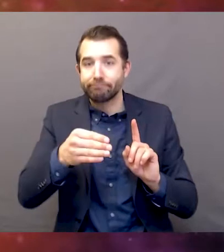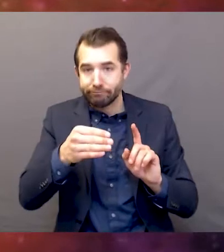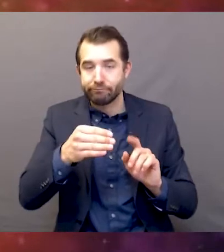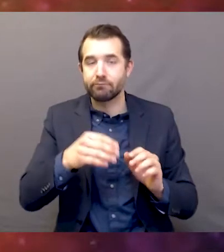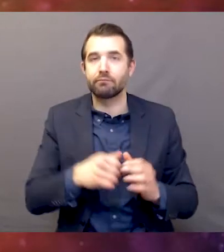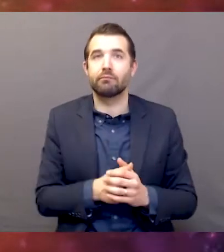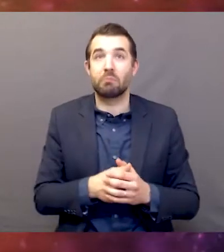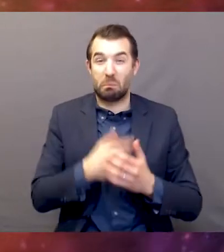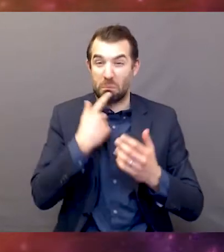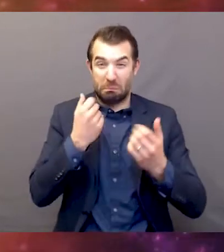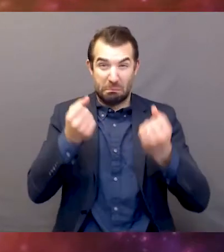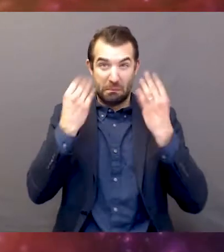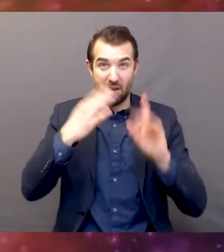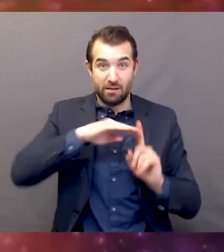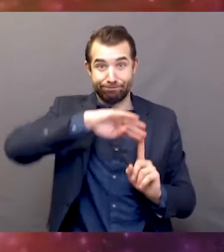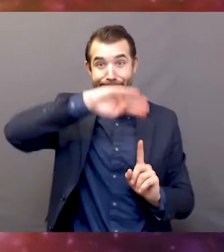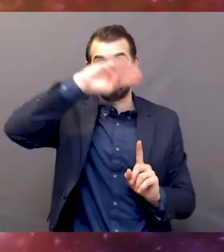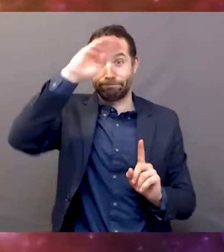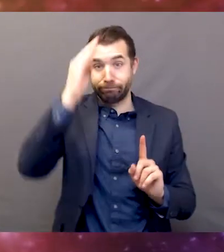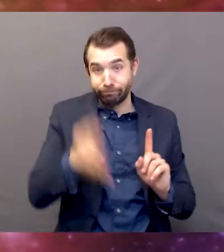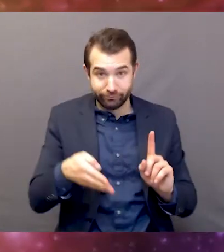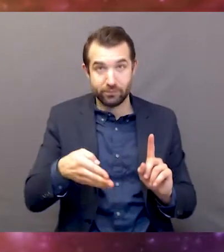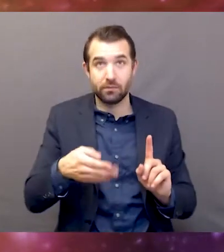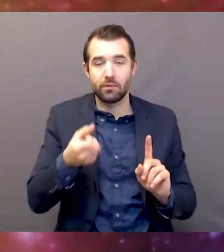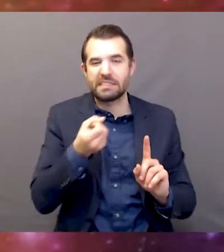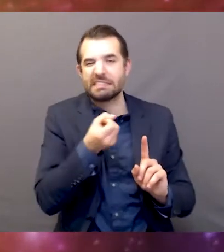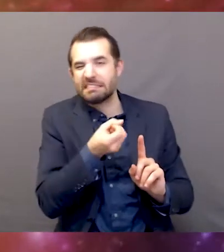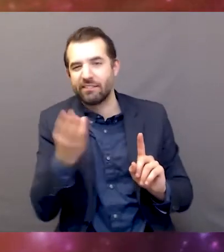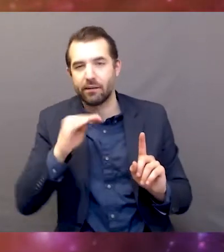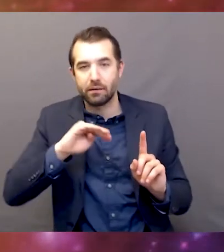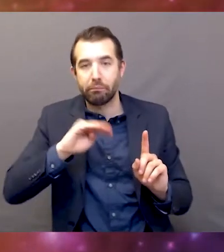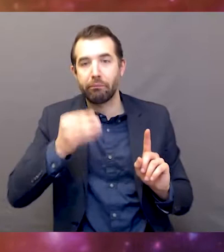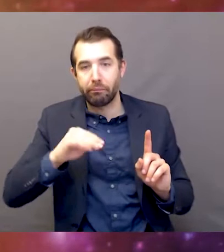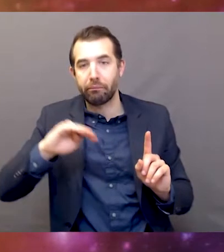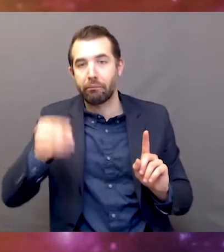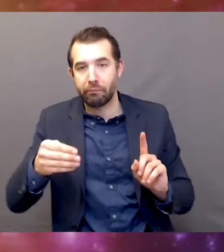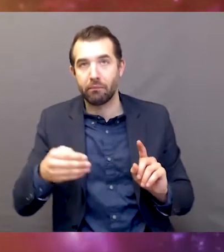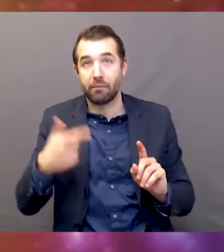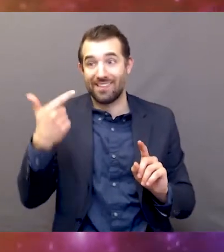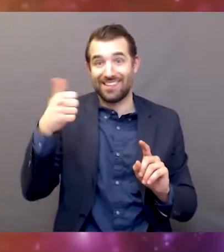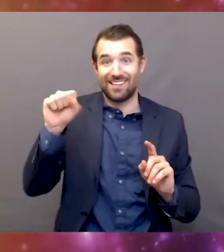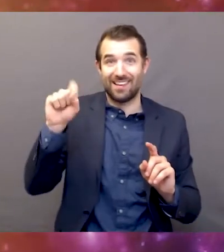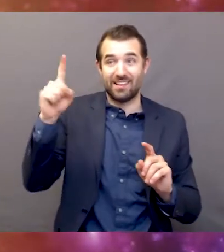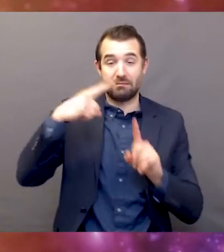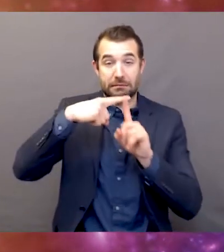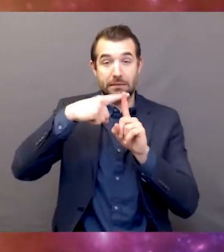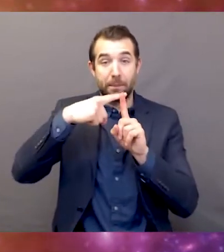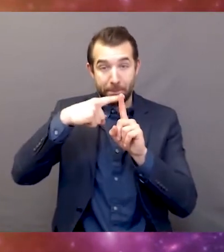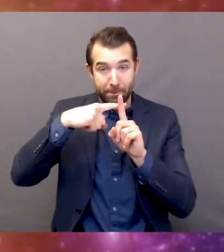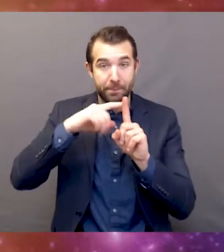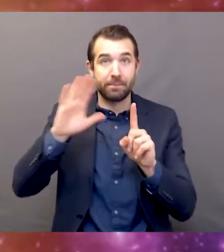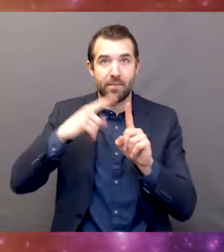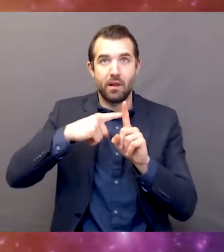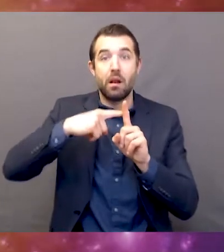but many do. The hot gas is radiating. The gas must cool unless it's reheated. So these strong